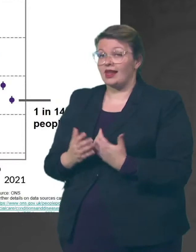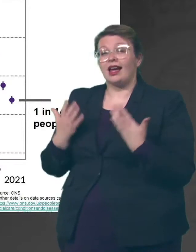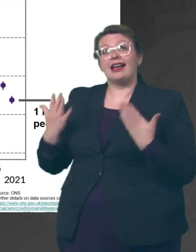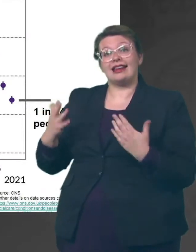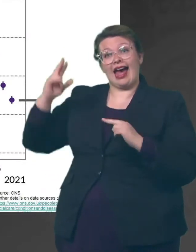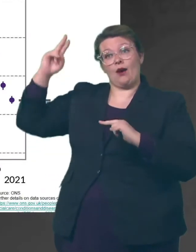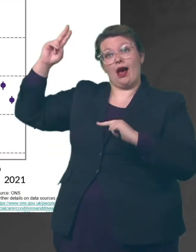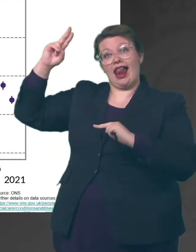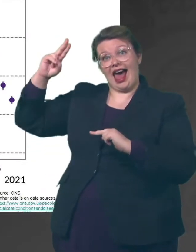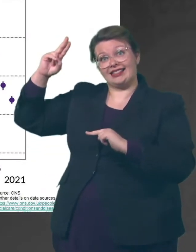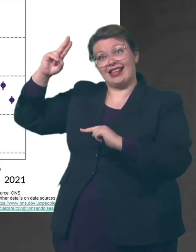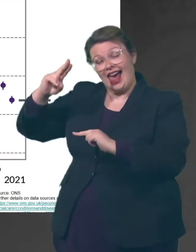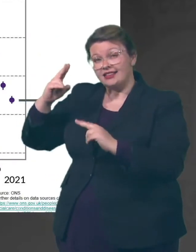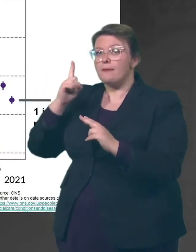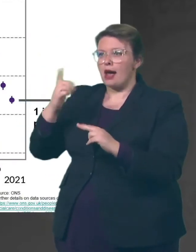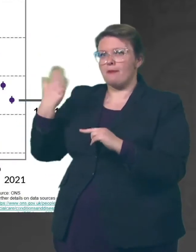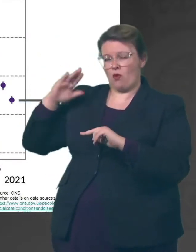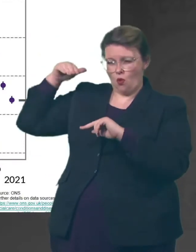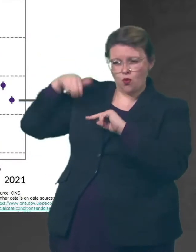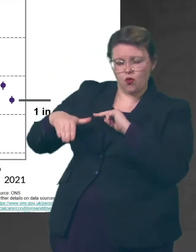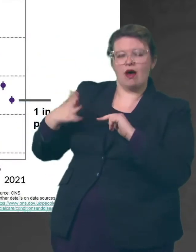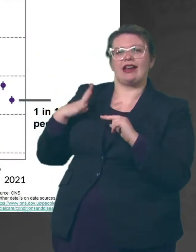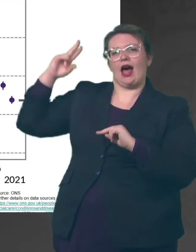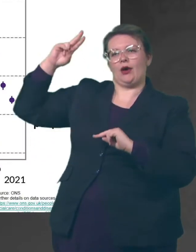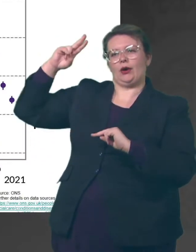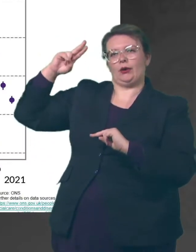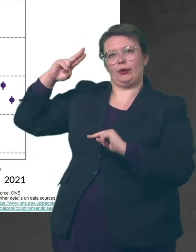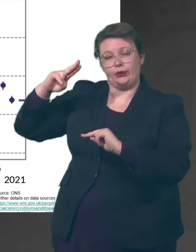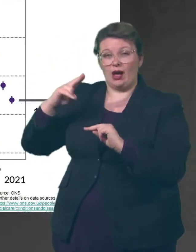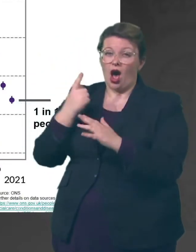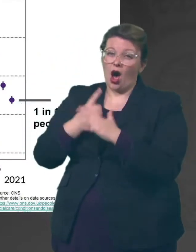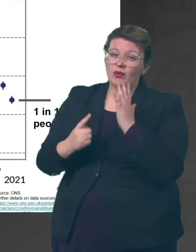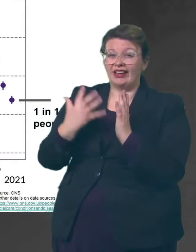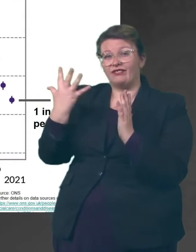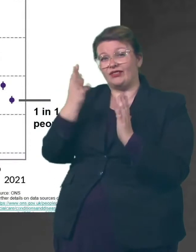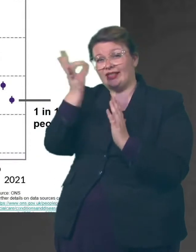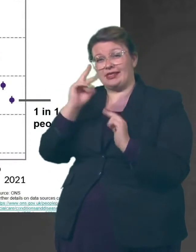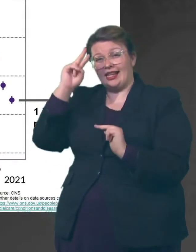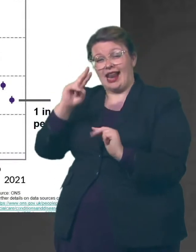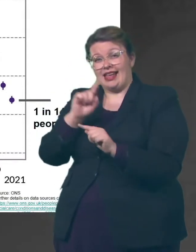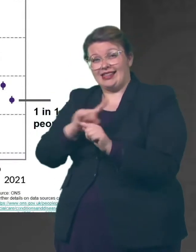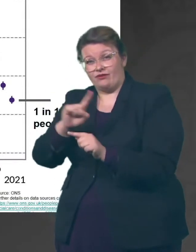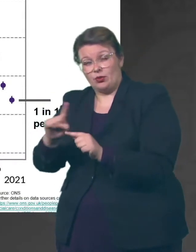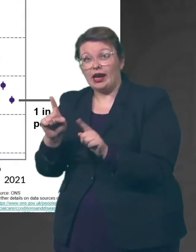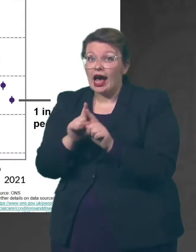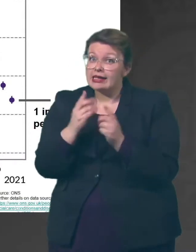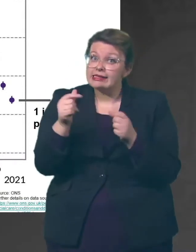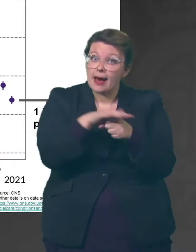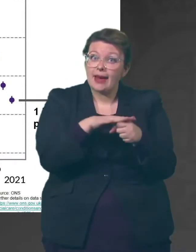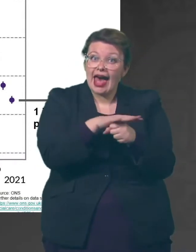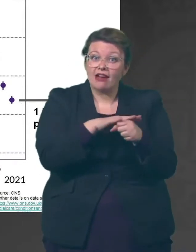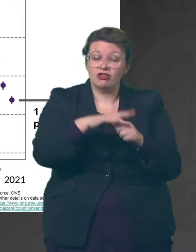country, that has flattened entirely, and 1 in 5 local authority